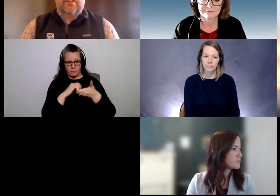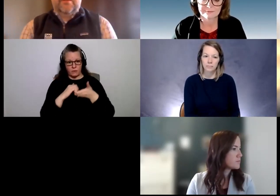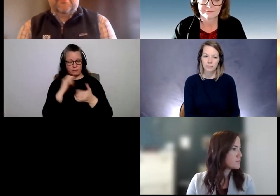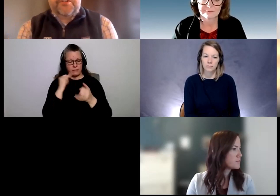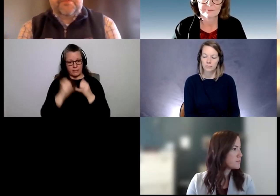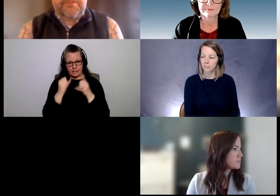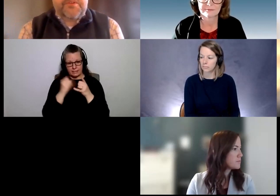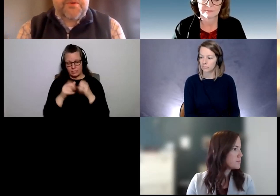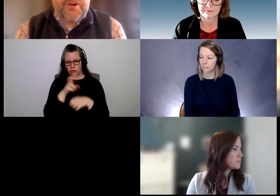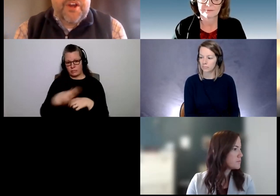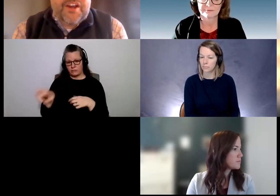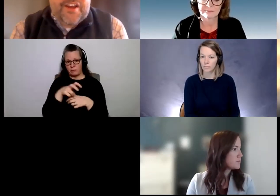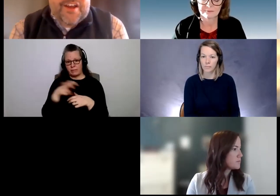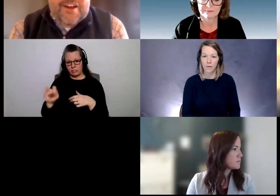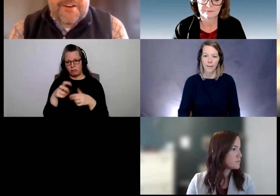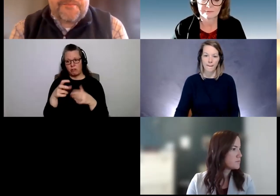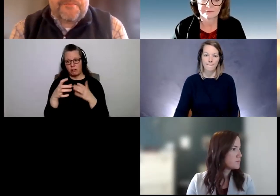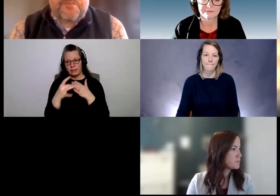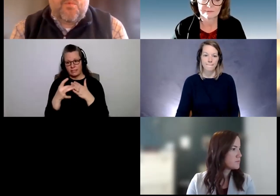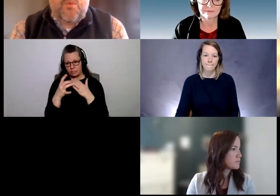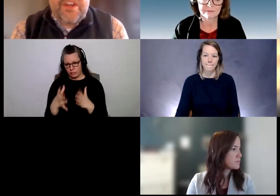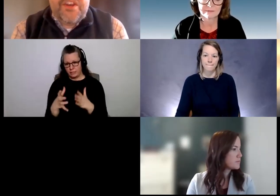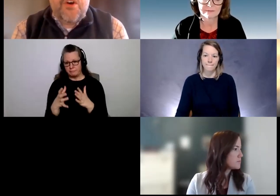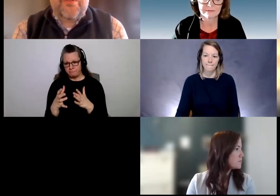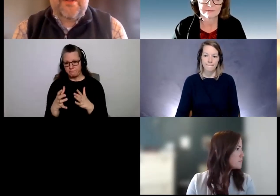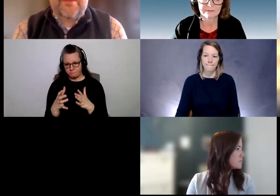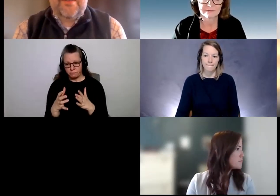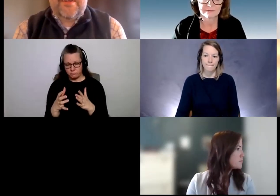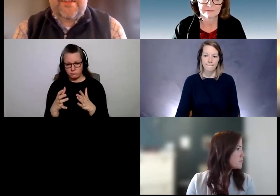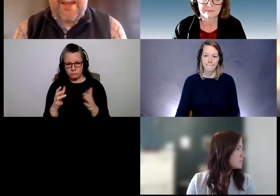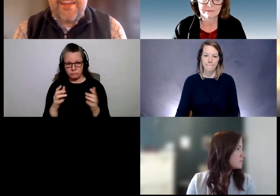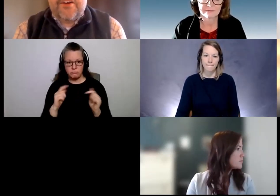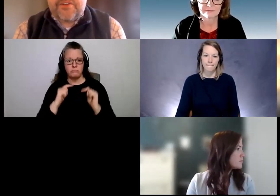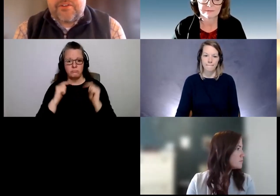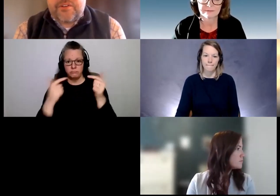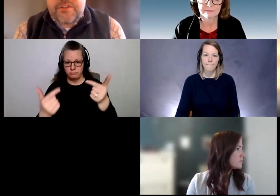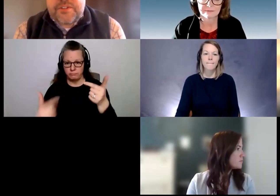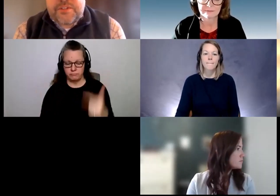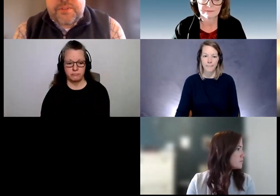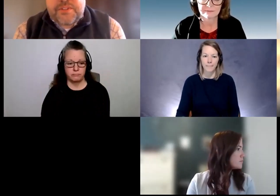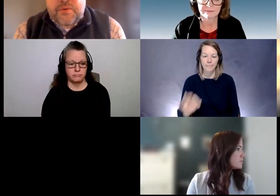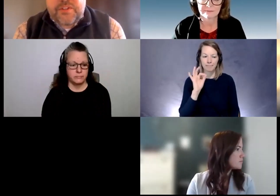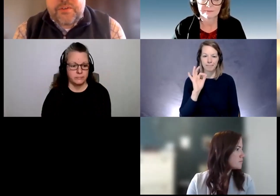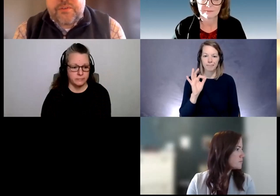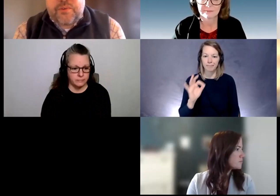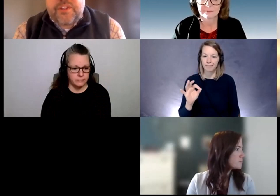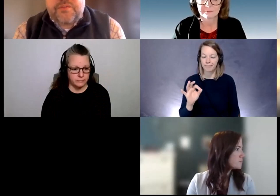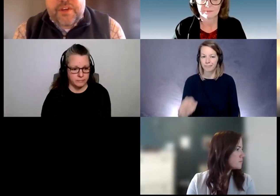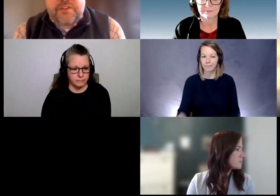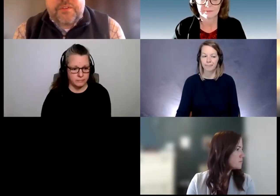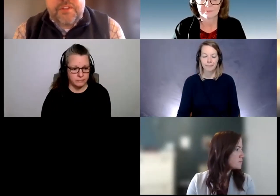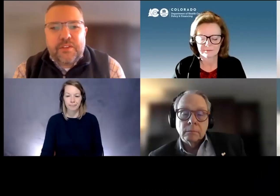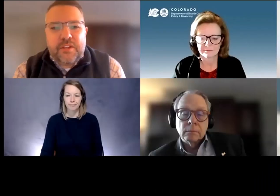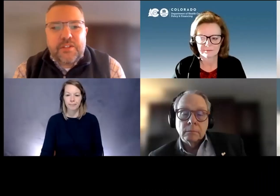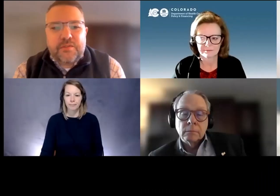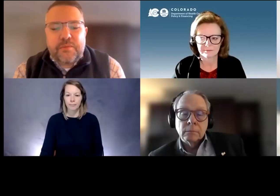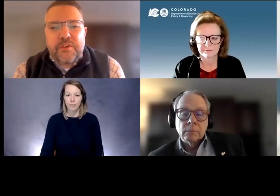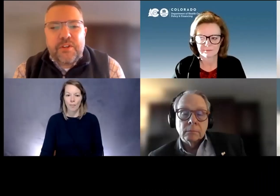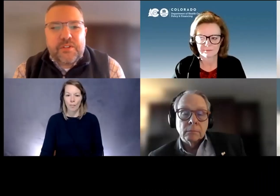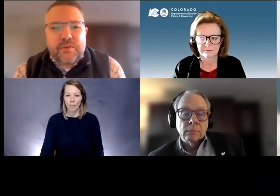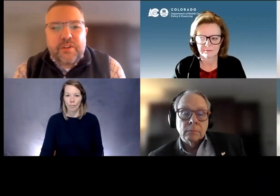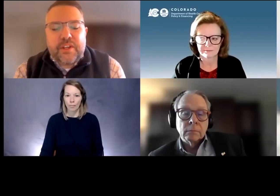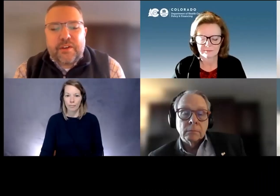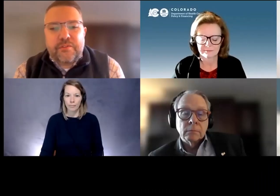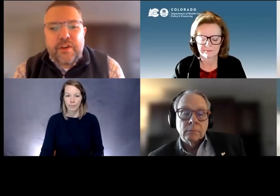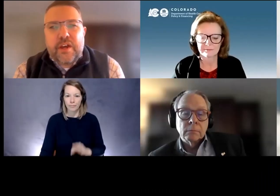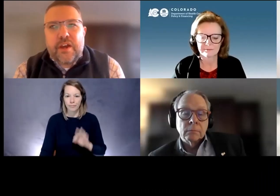transformational leadership. So we know that any healthcare delivery system that's going to really effectively meet the needs of